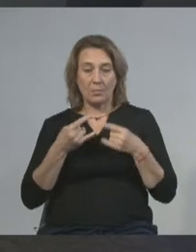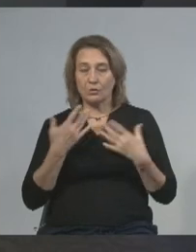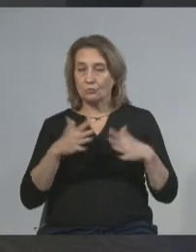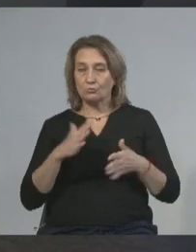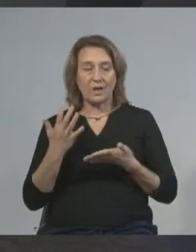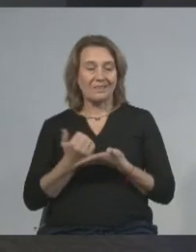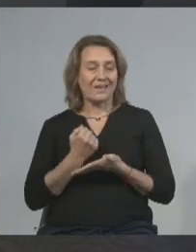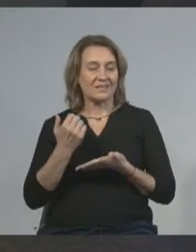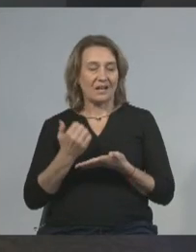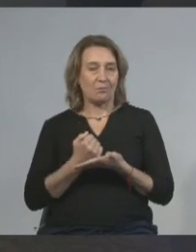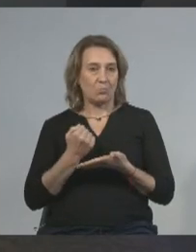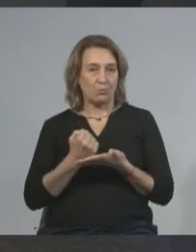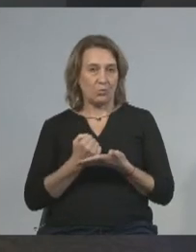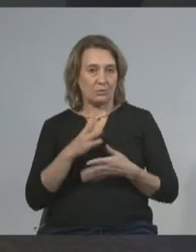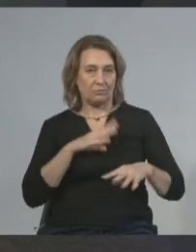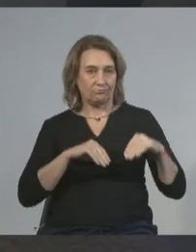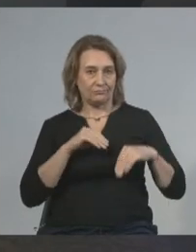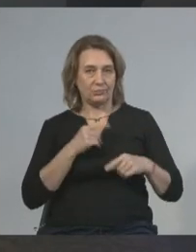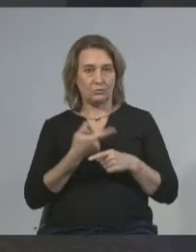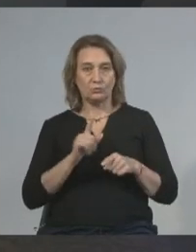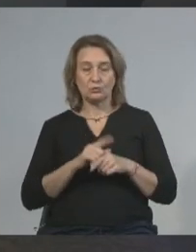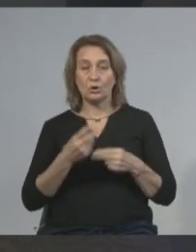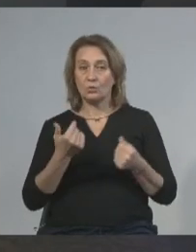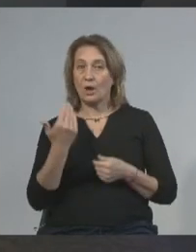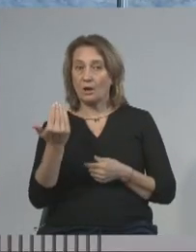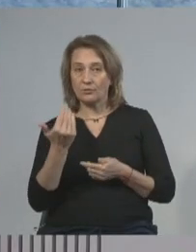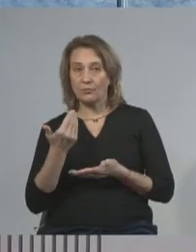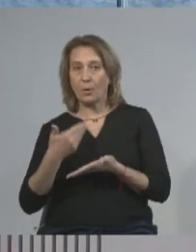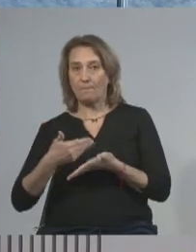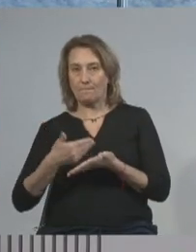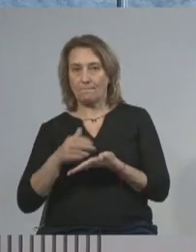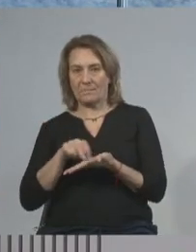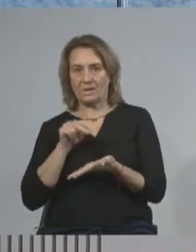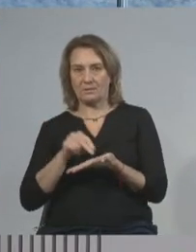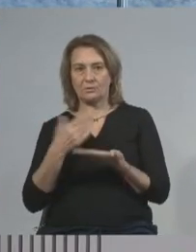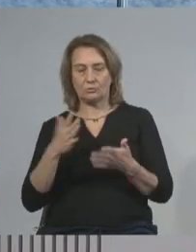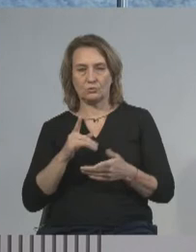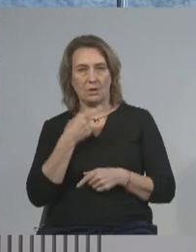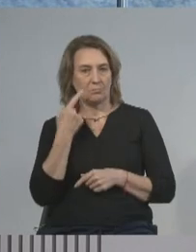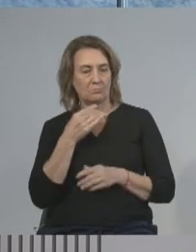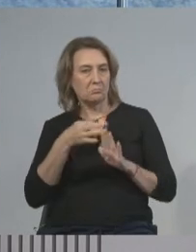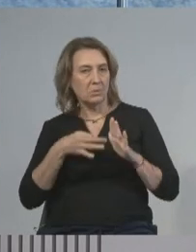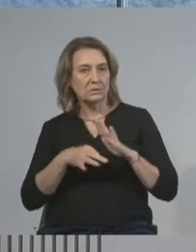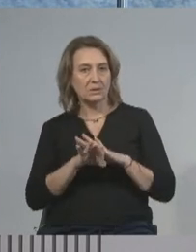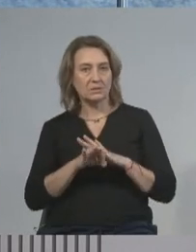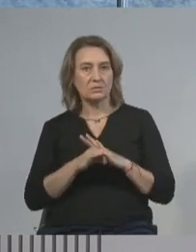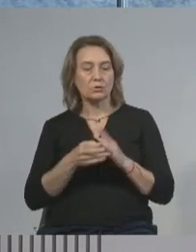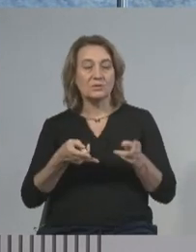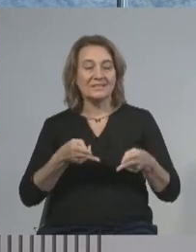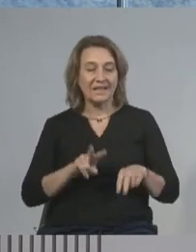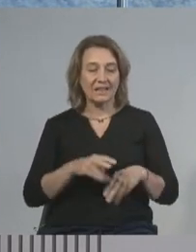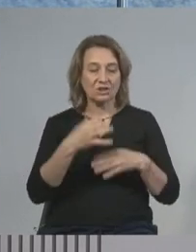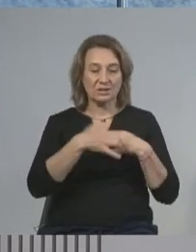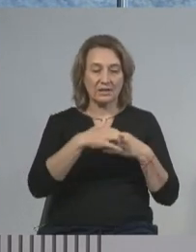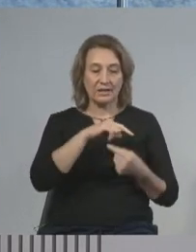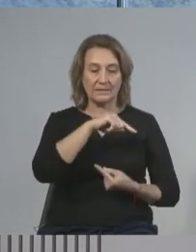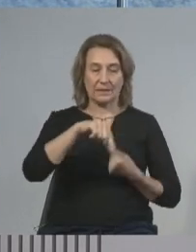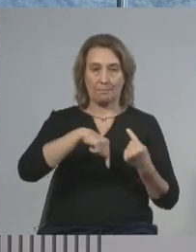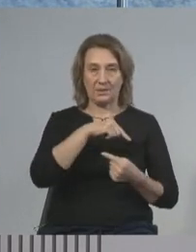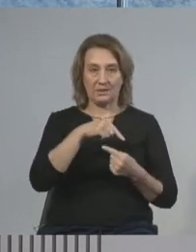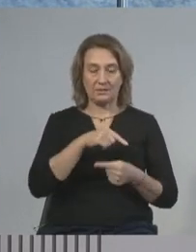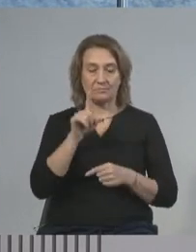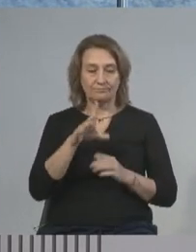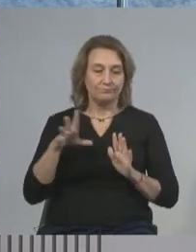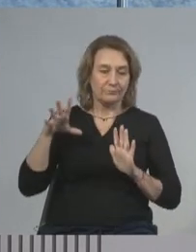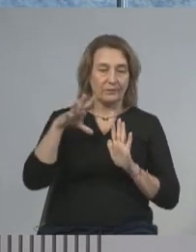and that media won't be able to make money but your experience showed that it actually